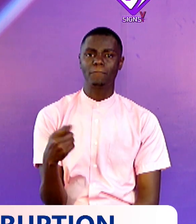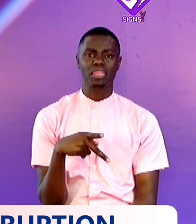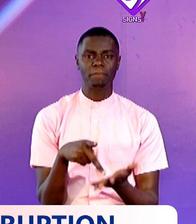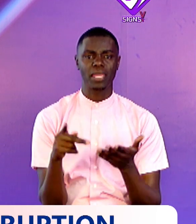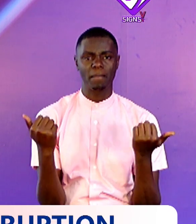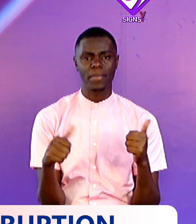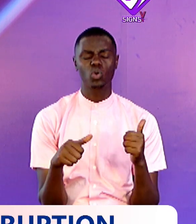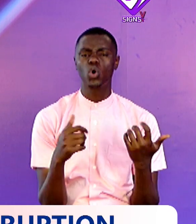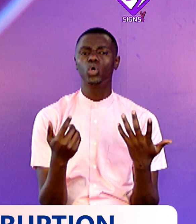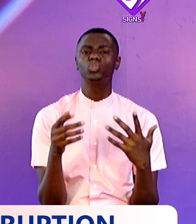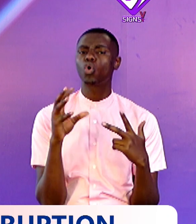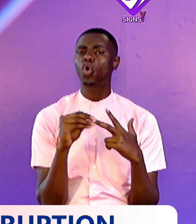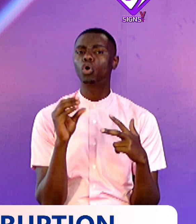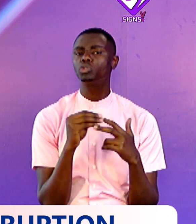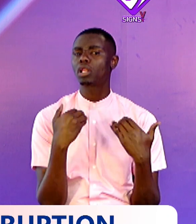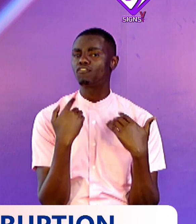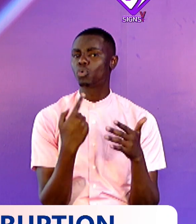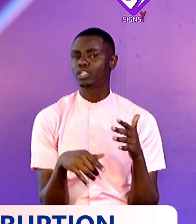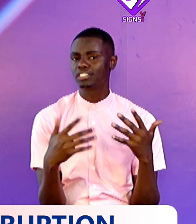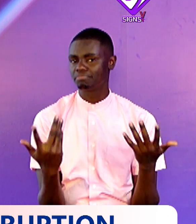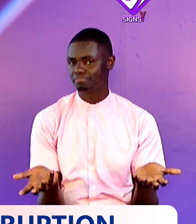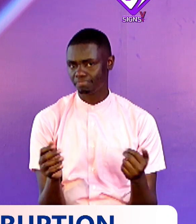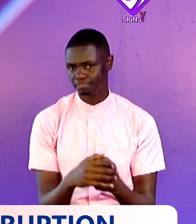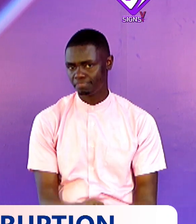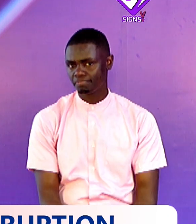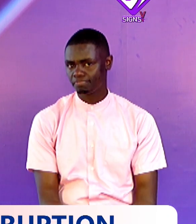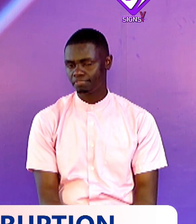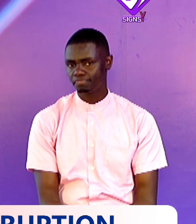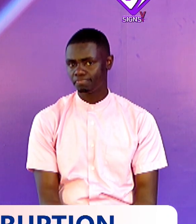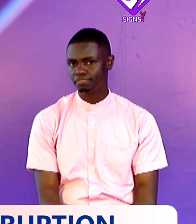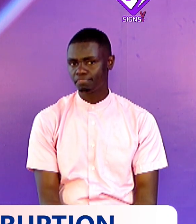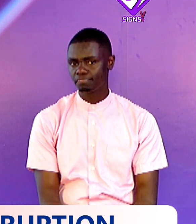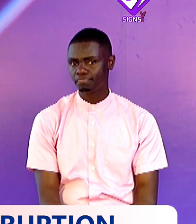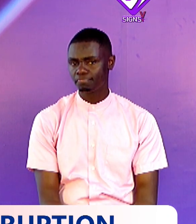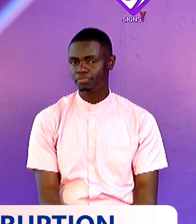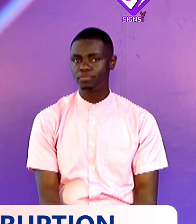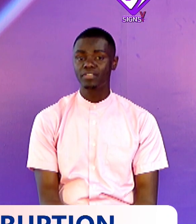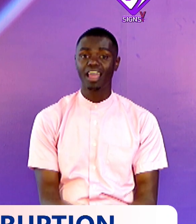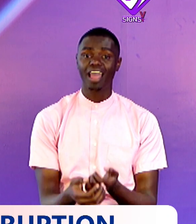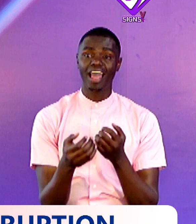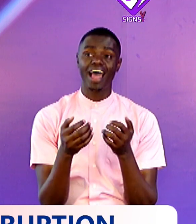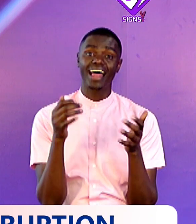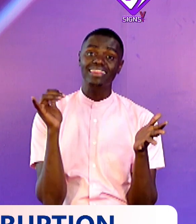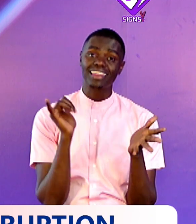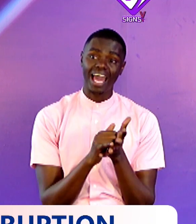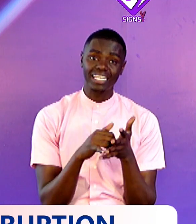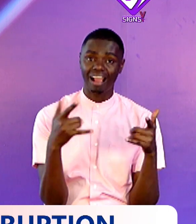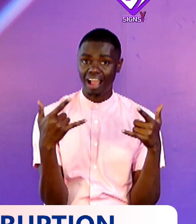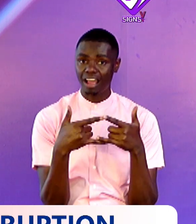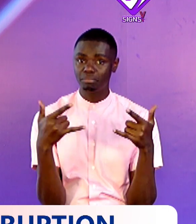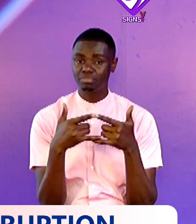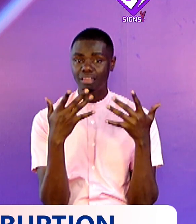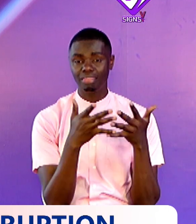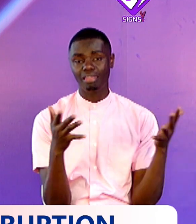what option does the governor have? So, and when such gaps are left, that is